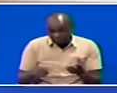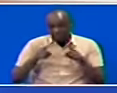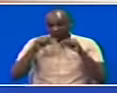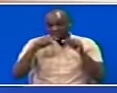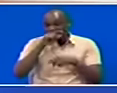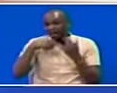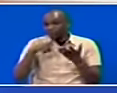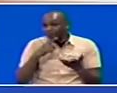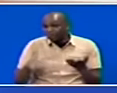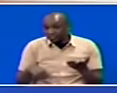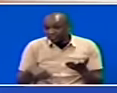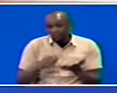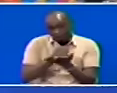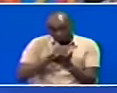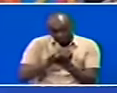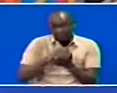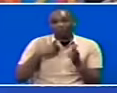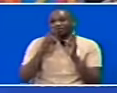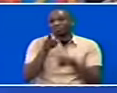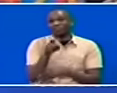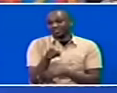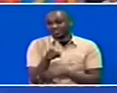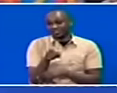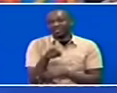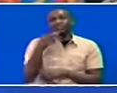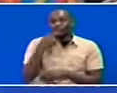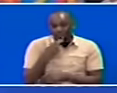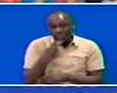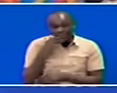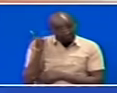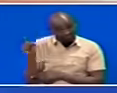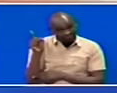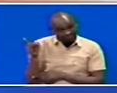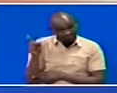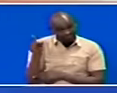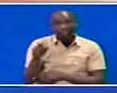which talks about auditing of the reports. On Tuesday,